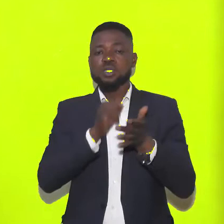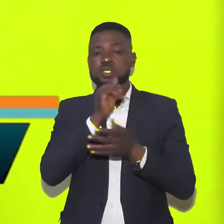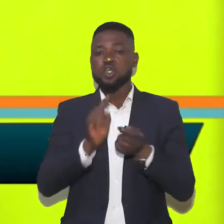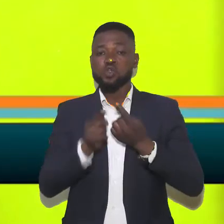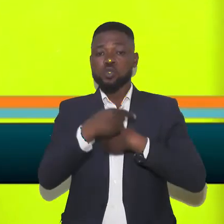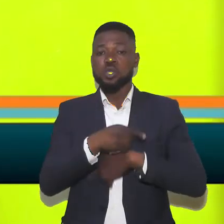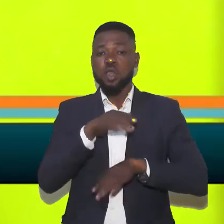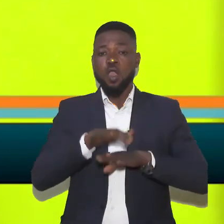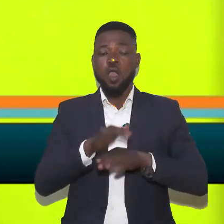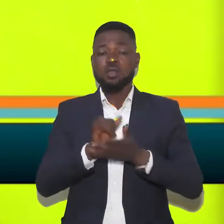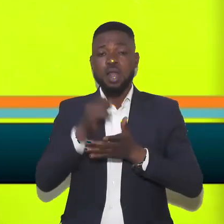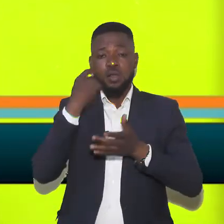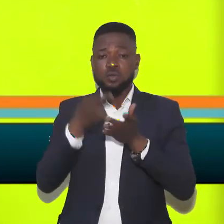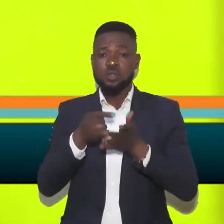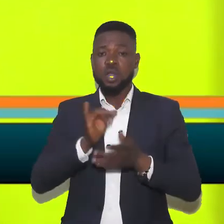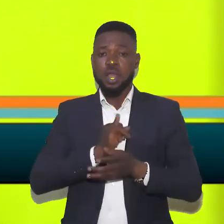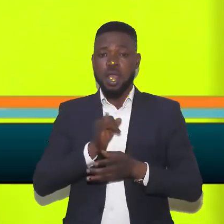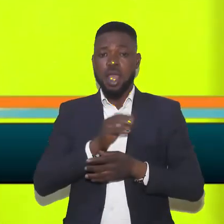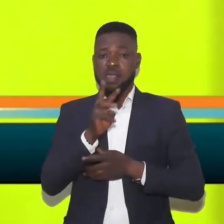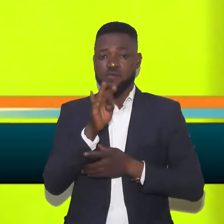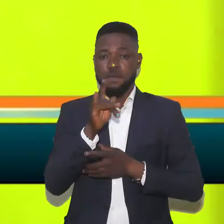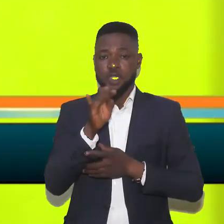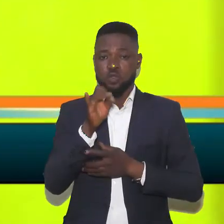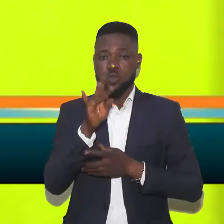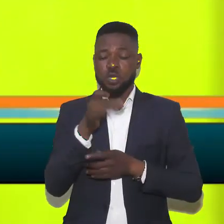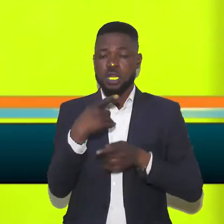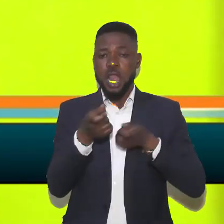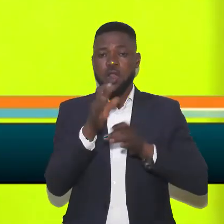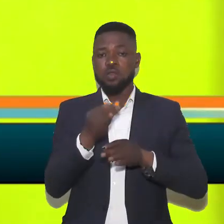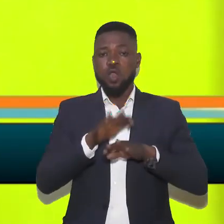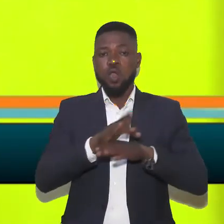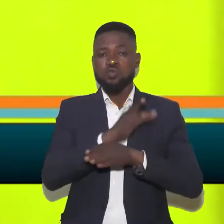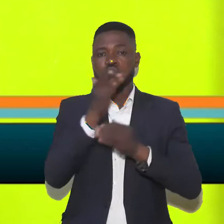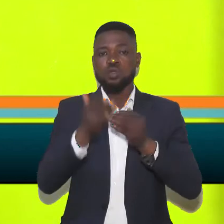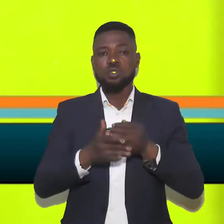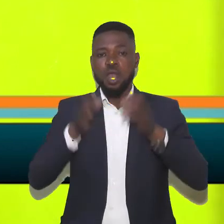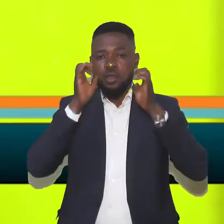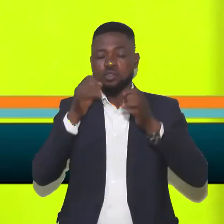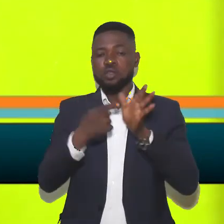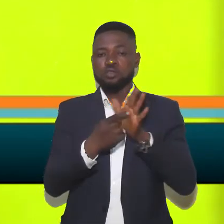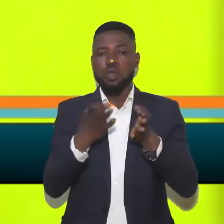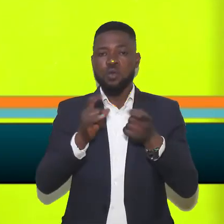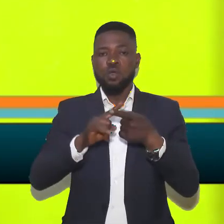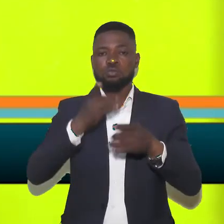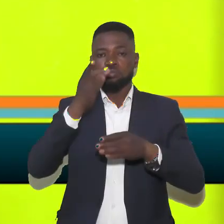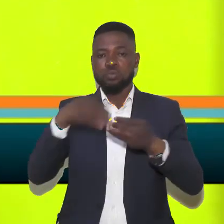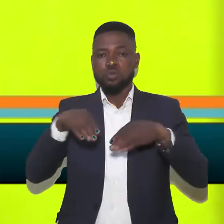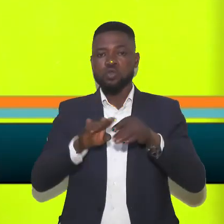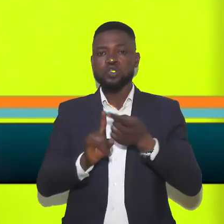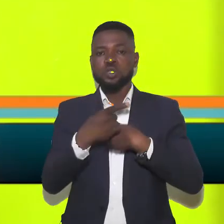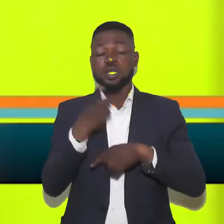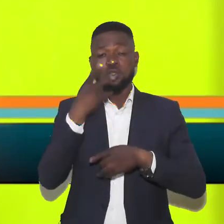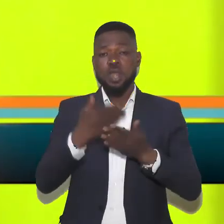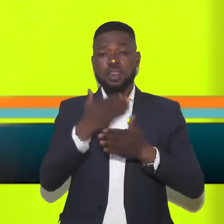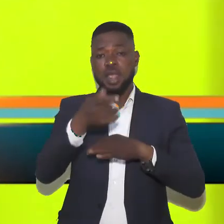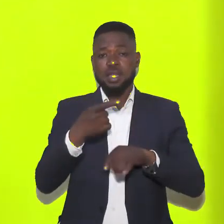today. On that note, I, Wumitolu Alalade, the anchor of the Total Education Show, is signing off today. See you next